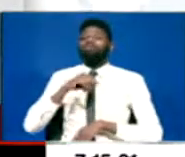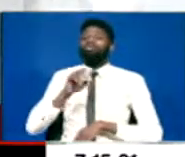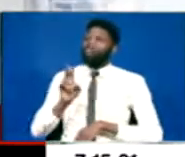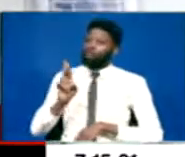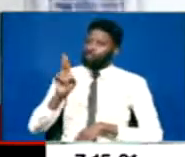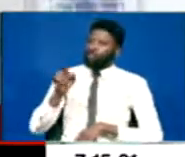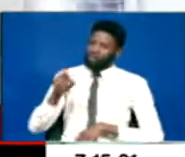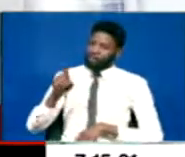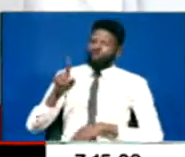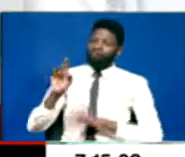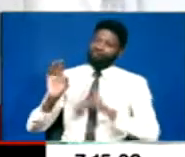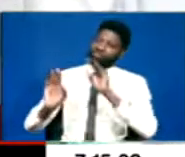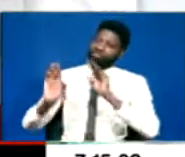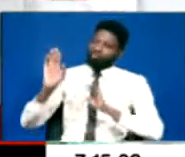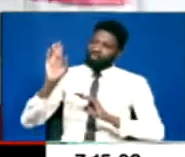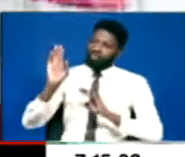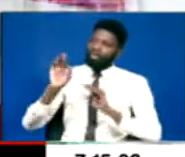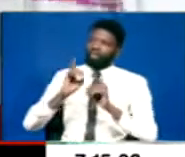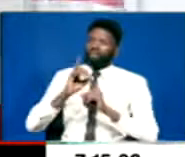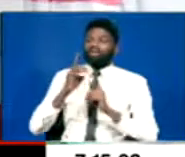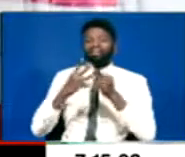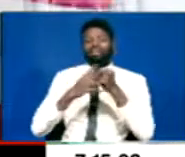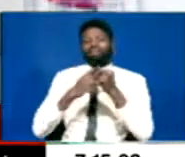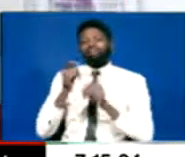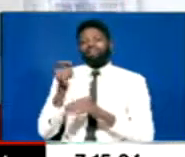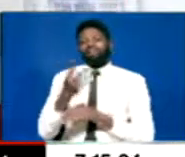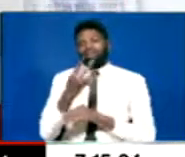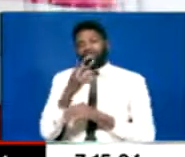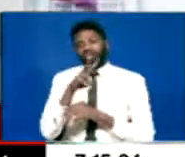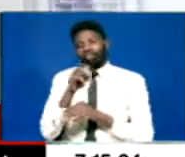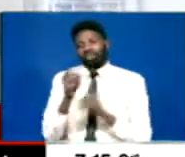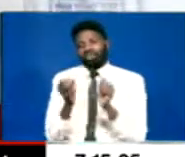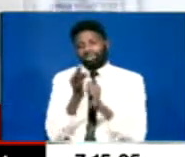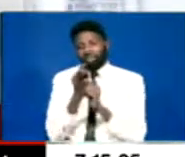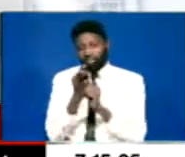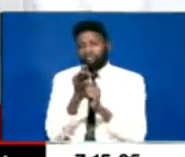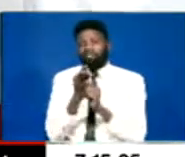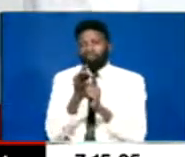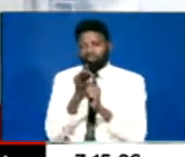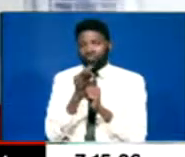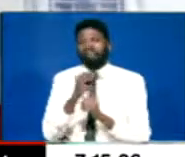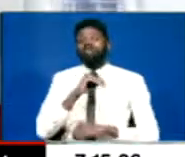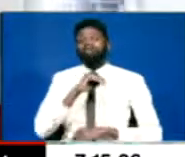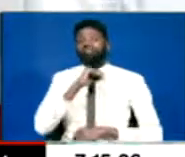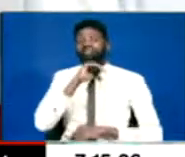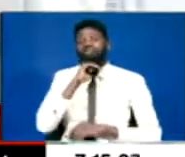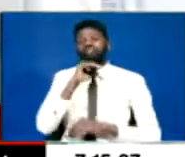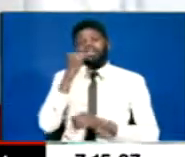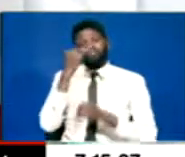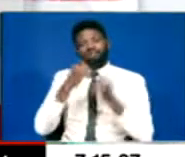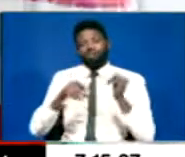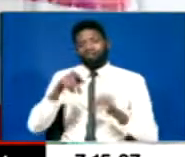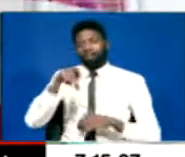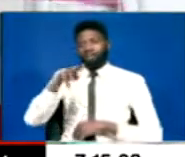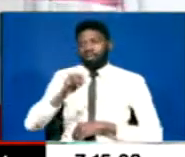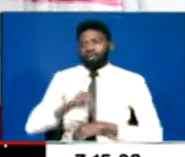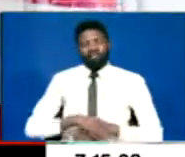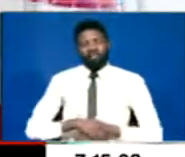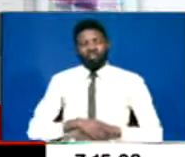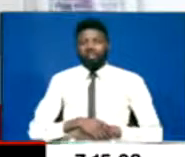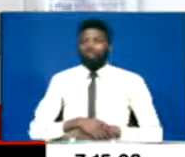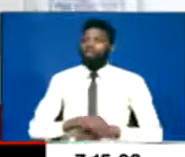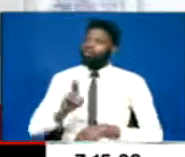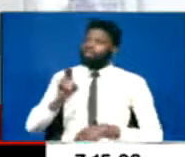April 2013 marked the end of Odinga's tenure as Prime Minister. Kenyatta was declared the winner with 54% of the votes